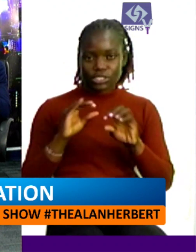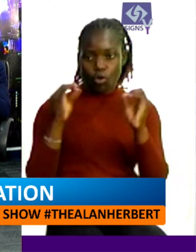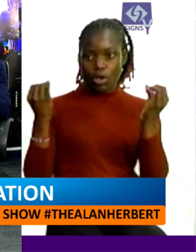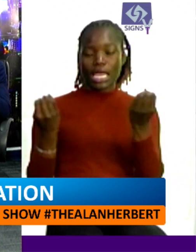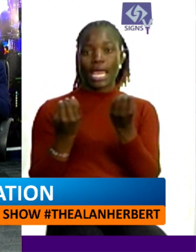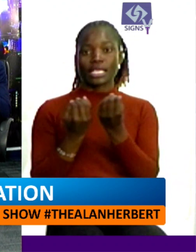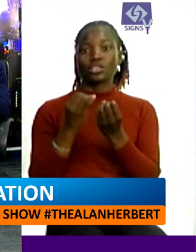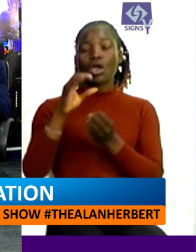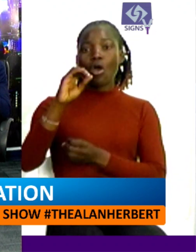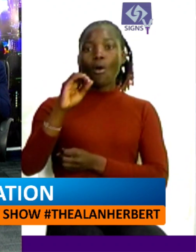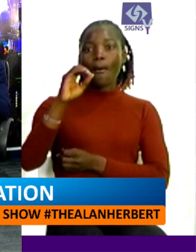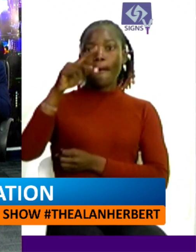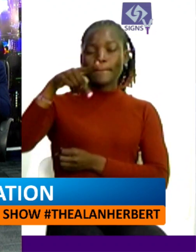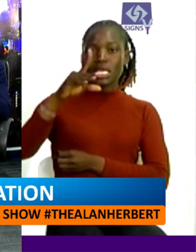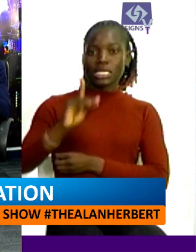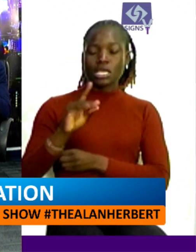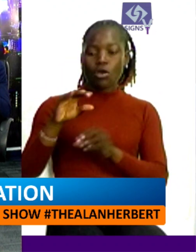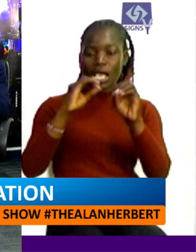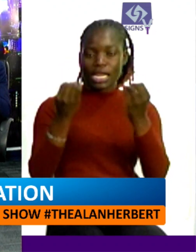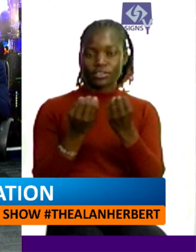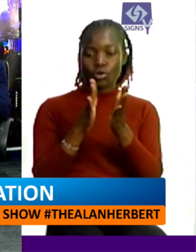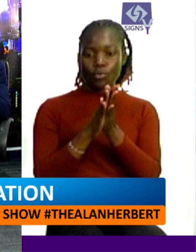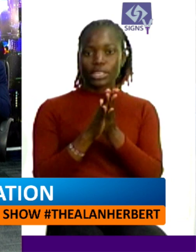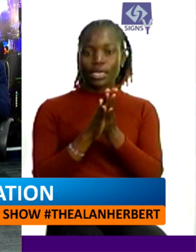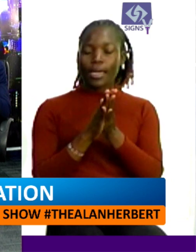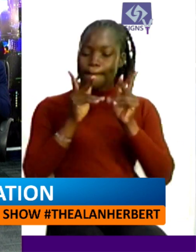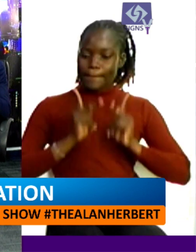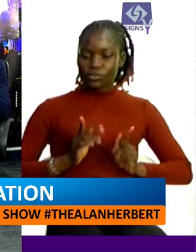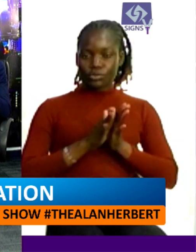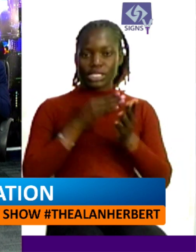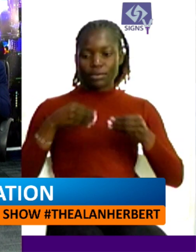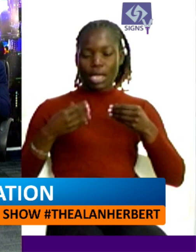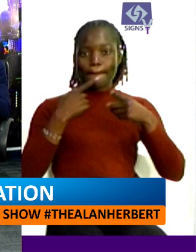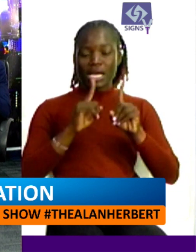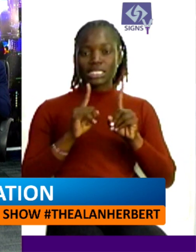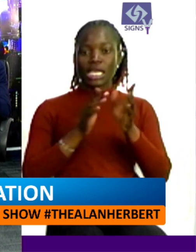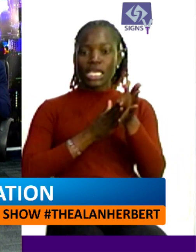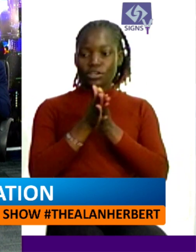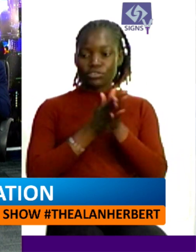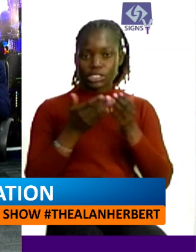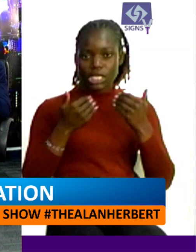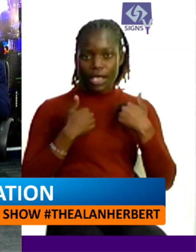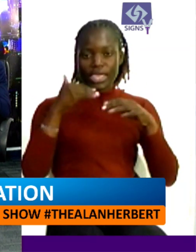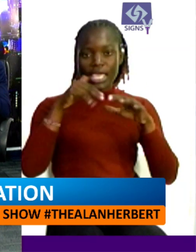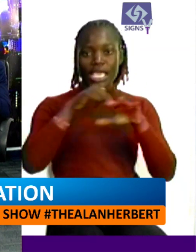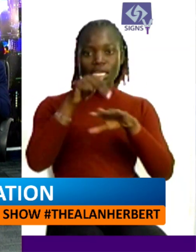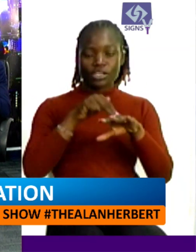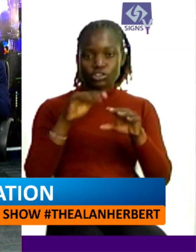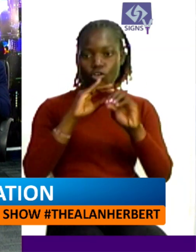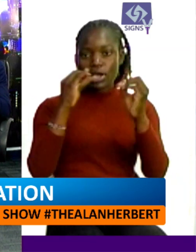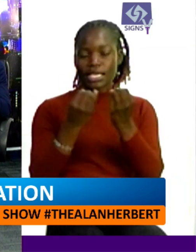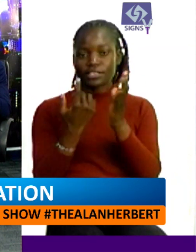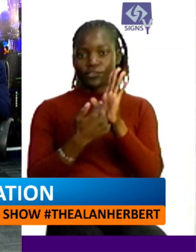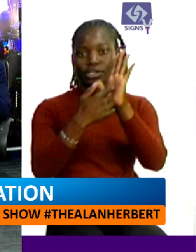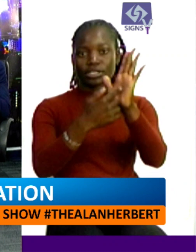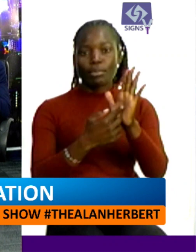called, OPDs, organizations of persons with disabilities, but they have an interest in a national organization such as